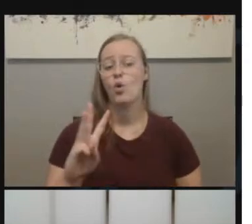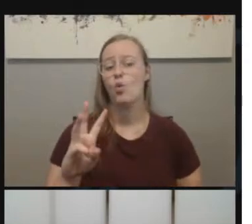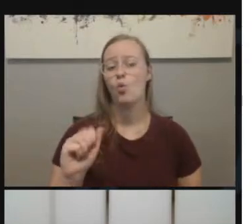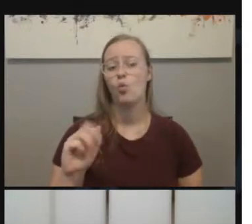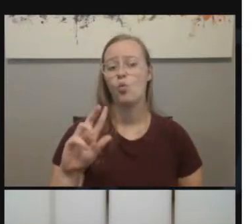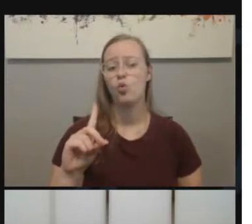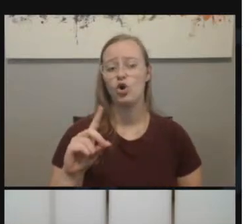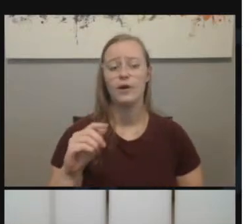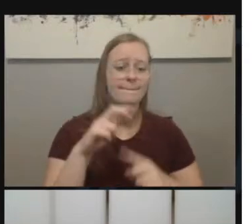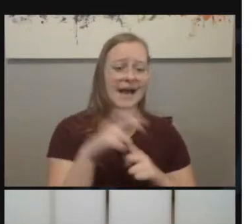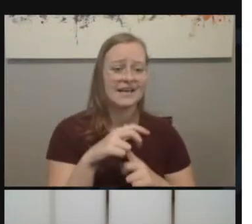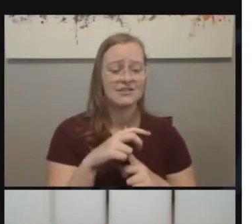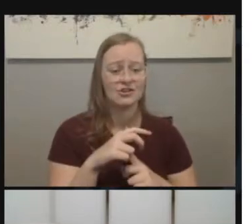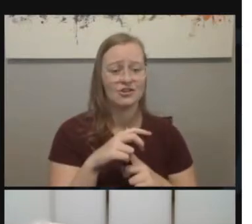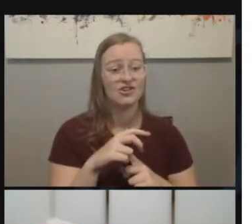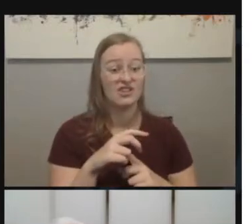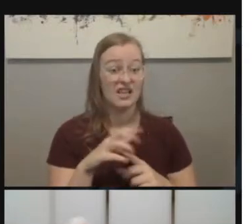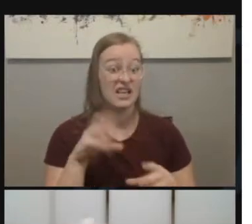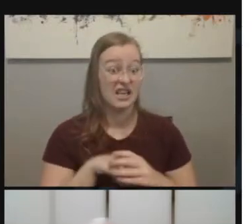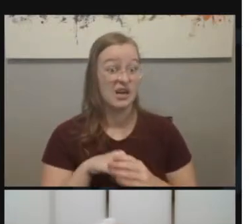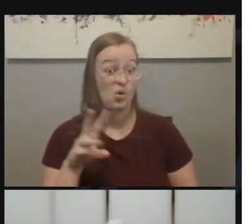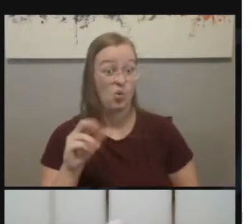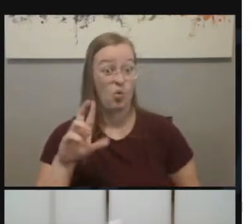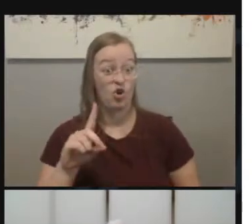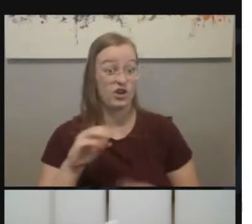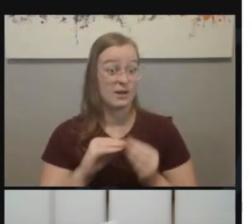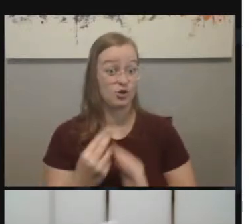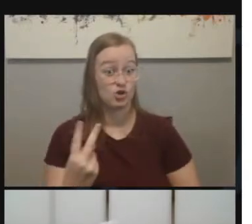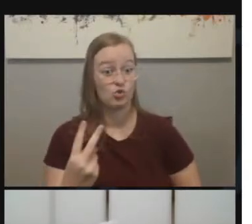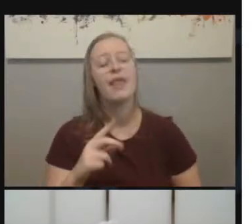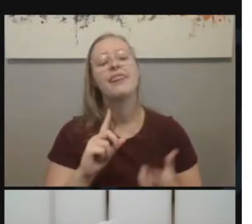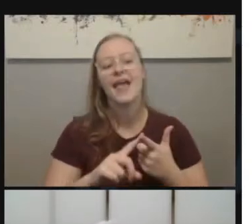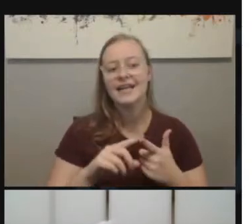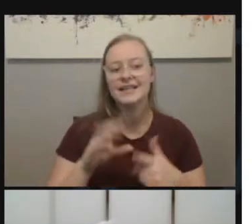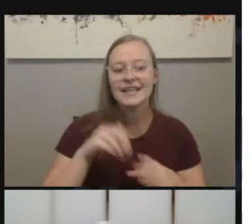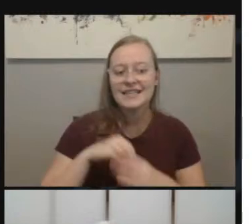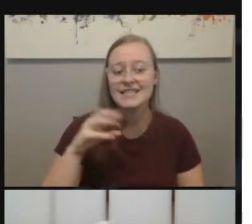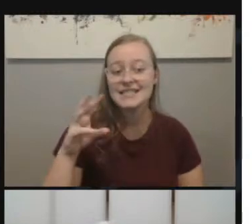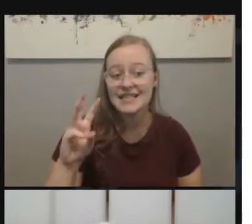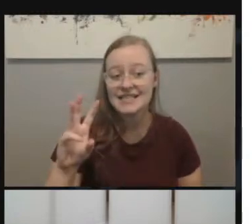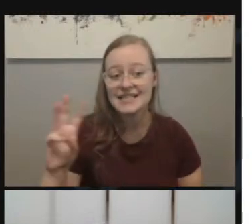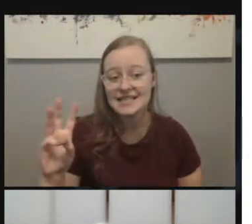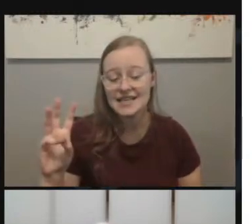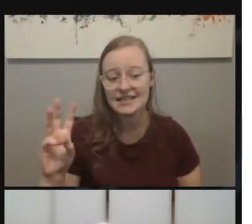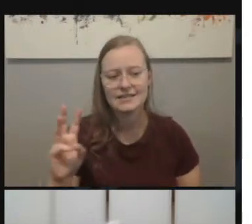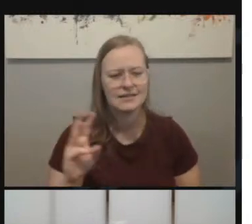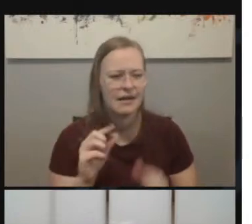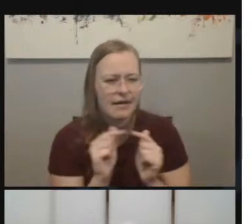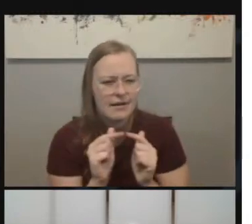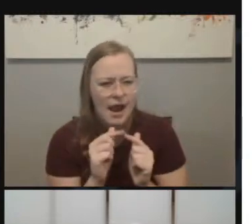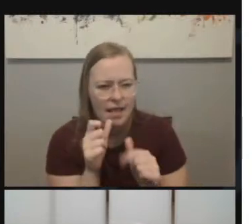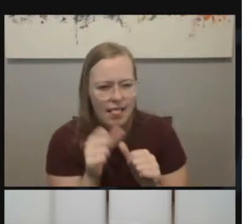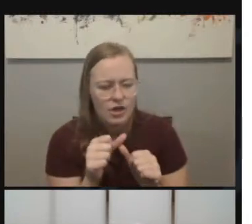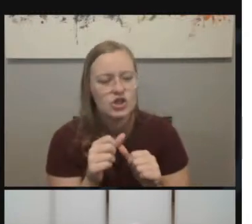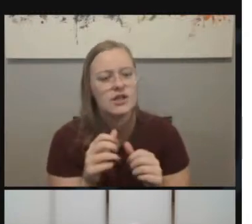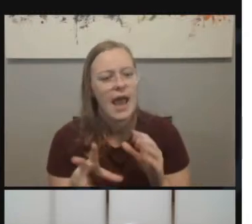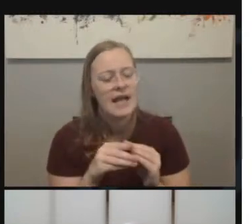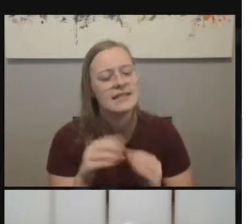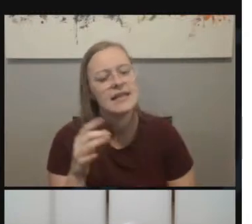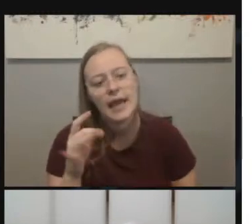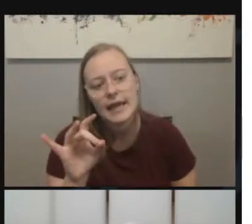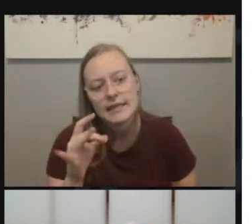2 and in 66. And then he adds in very tiny letters, 18, in other words,